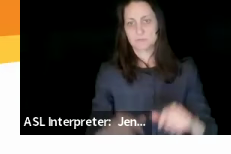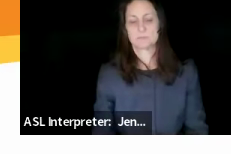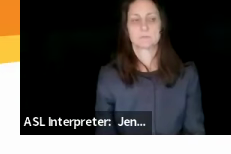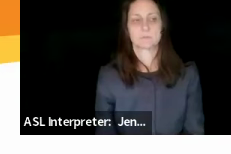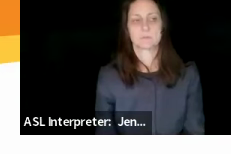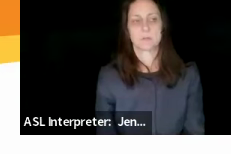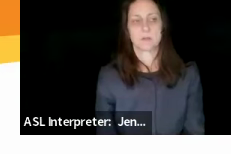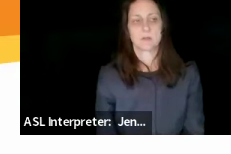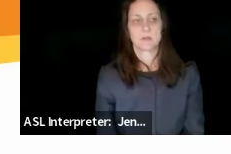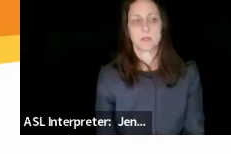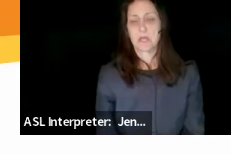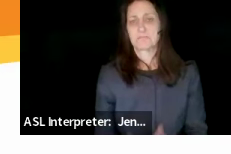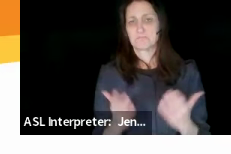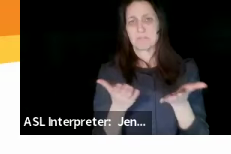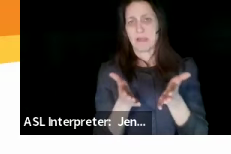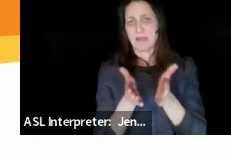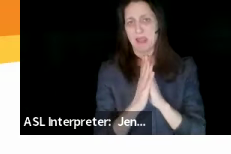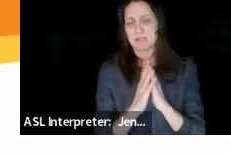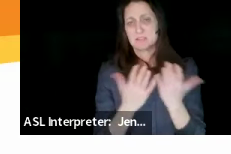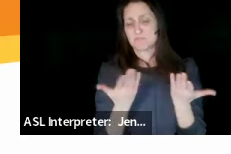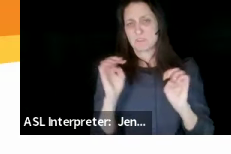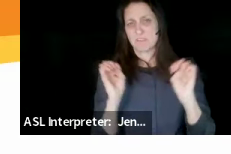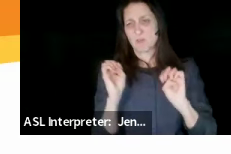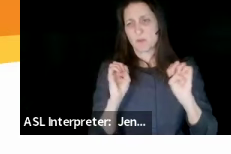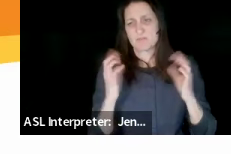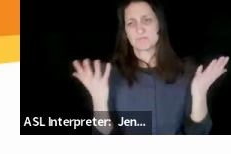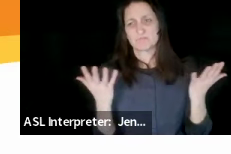ask you about your evaluation.